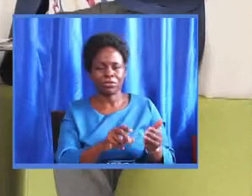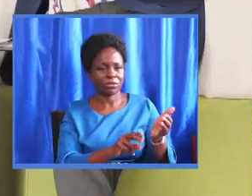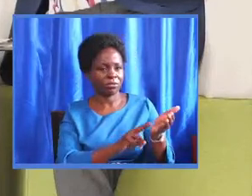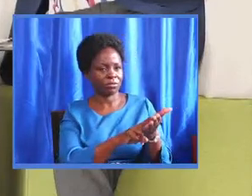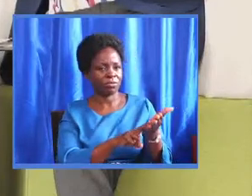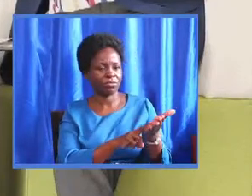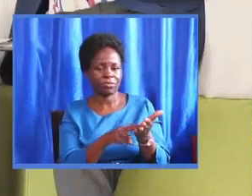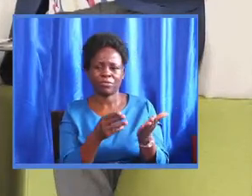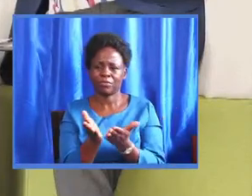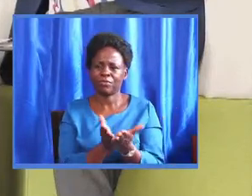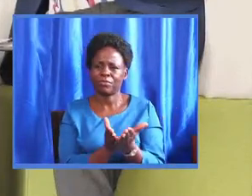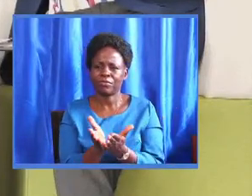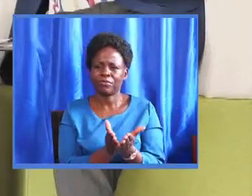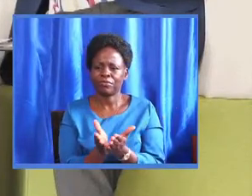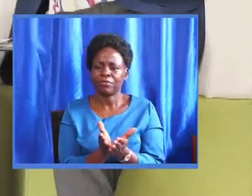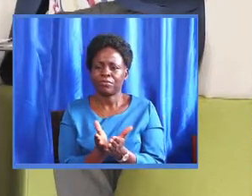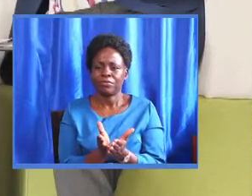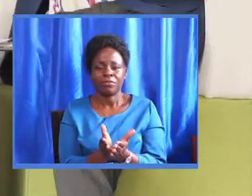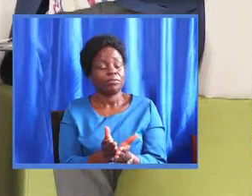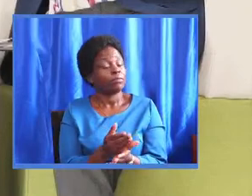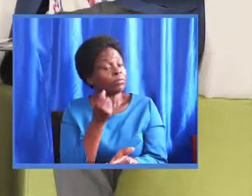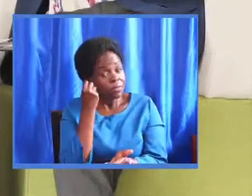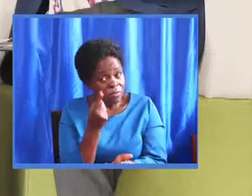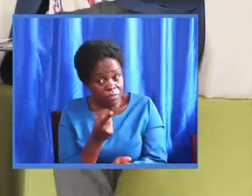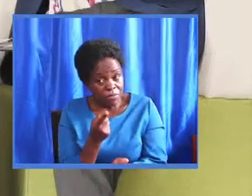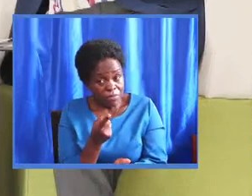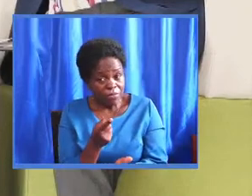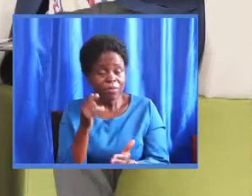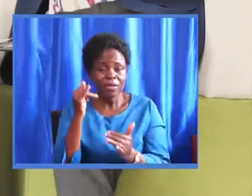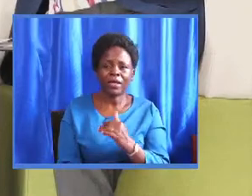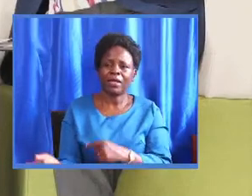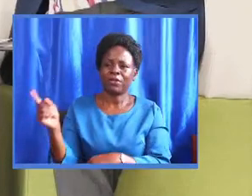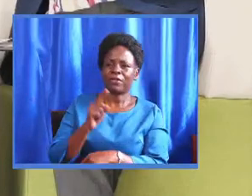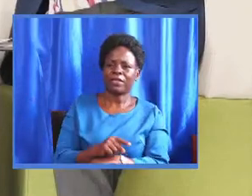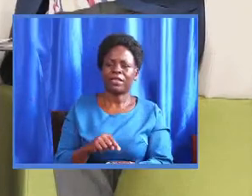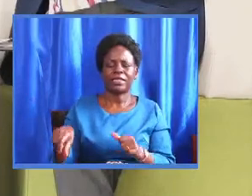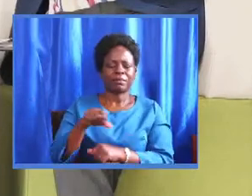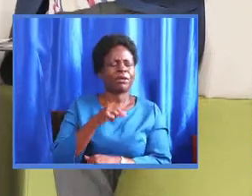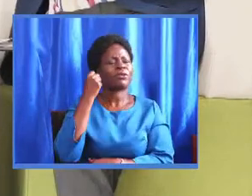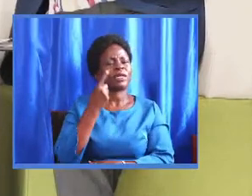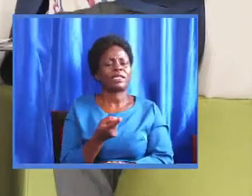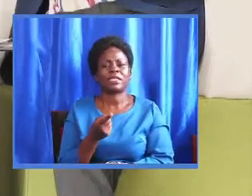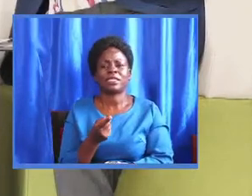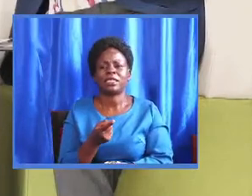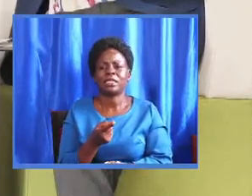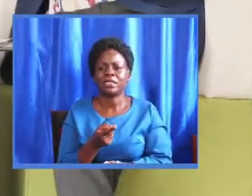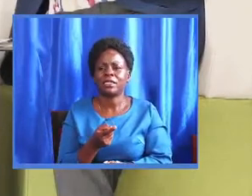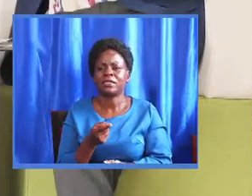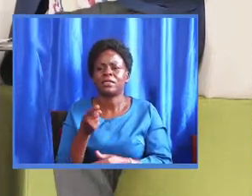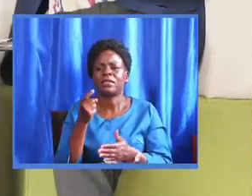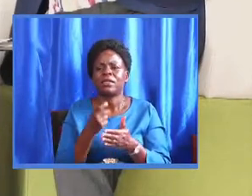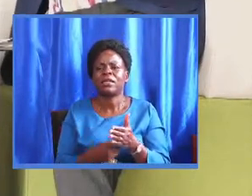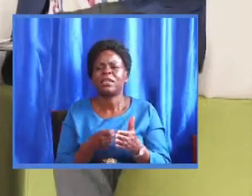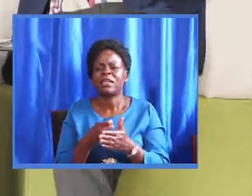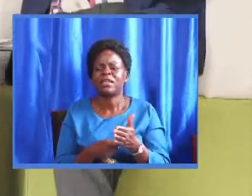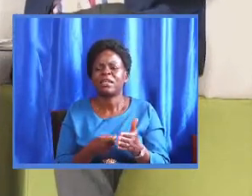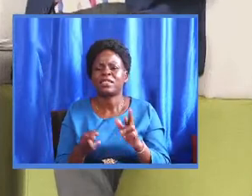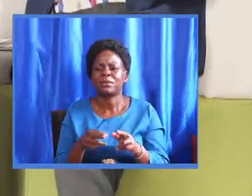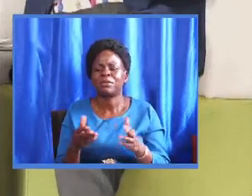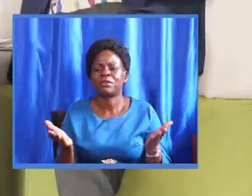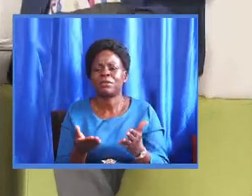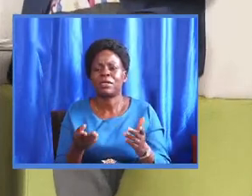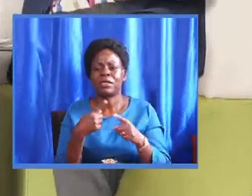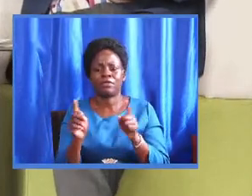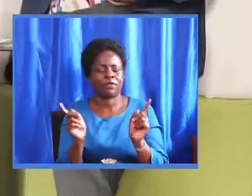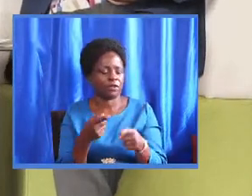service. You get that? So at the end of the day, it's about understanding where is the tax incidence. Yes, these are the different tax